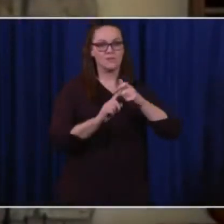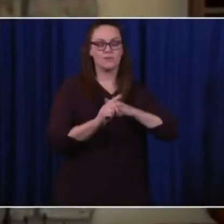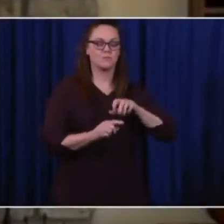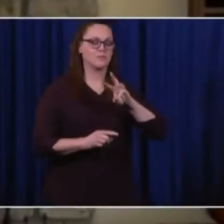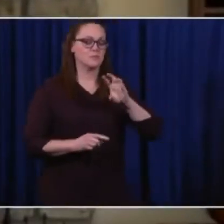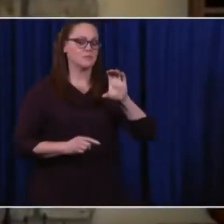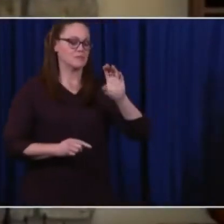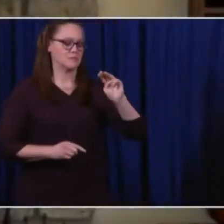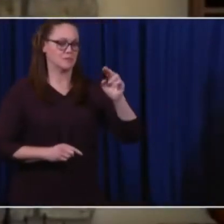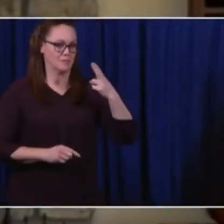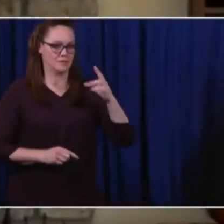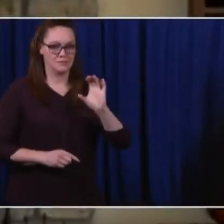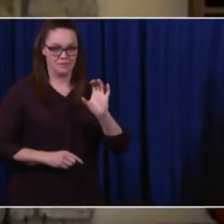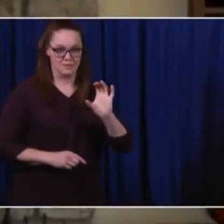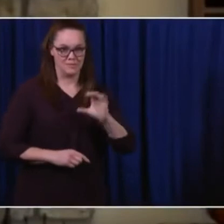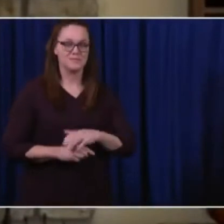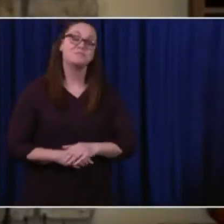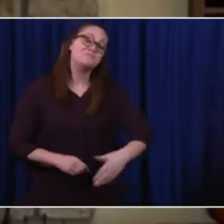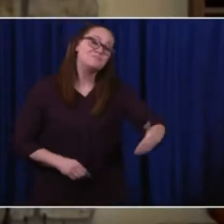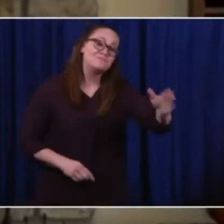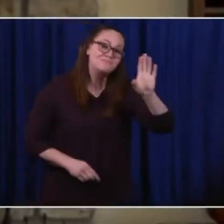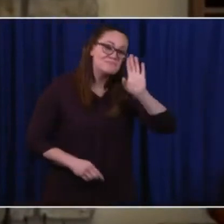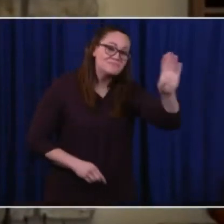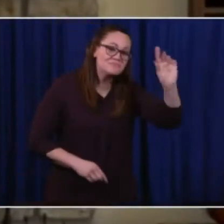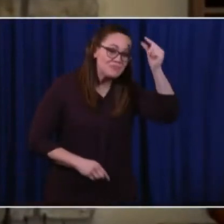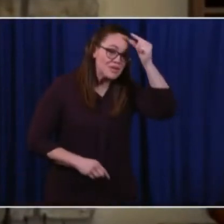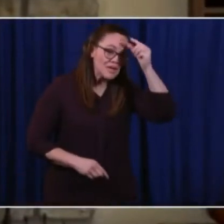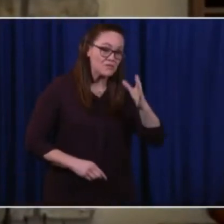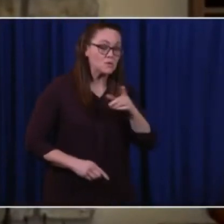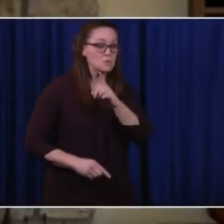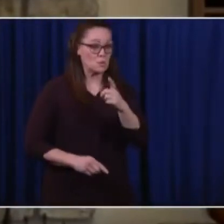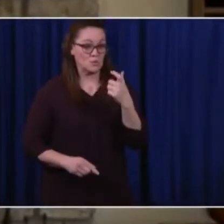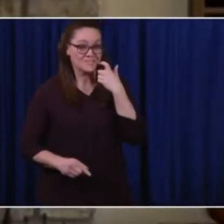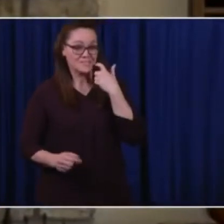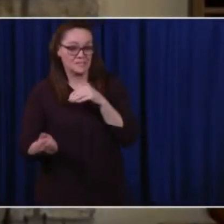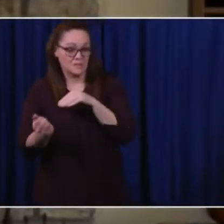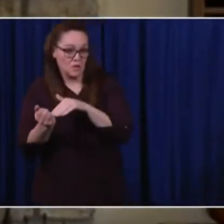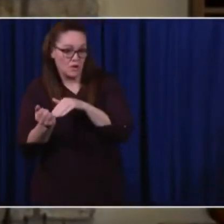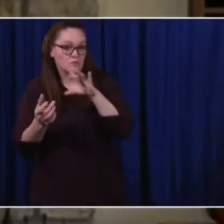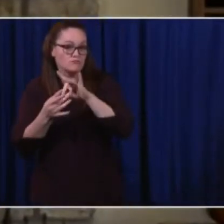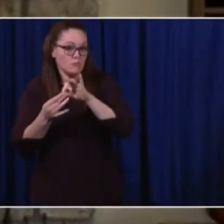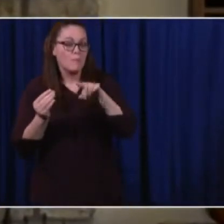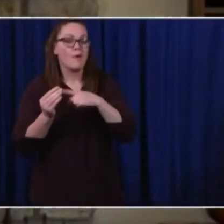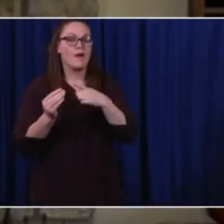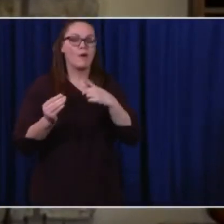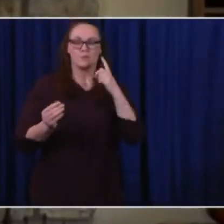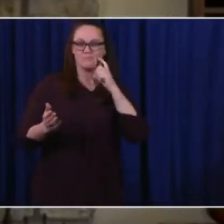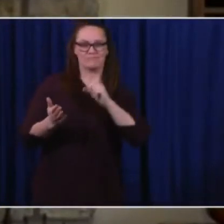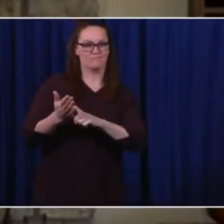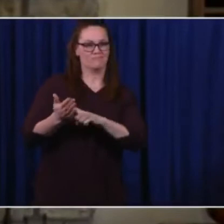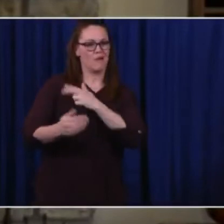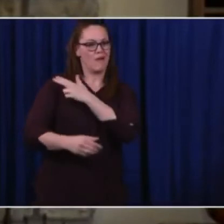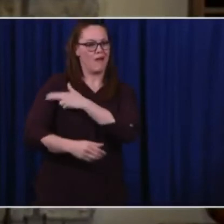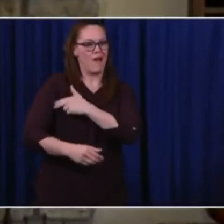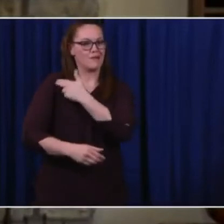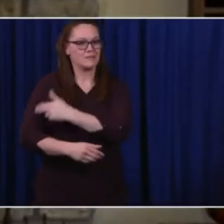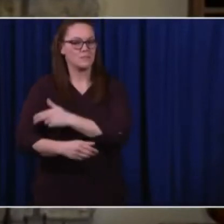my question. Dr. Vanderhoff said that we see hospitalizations as kind of a lagging